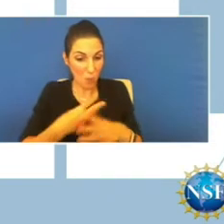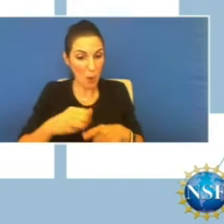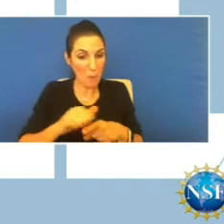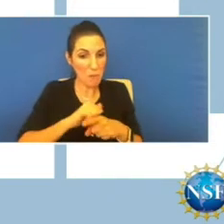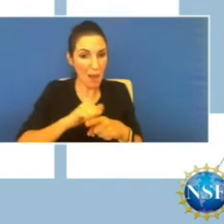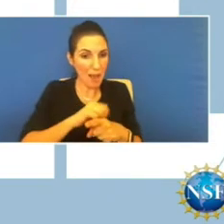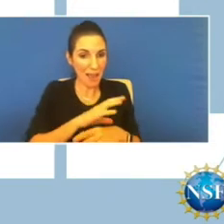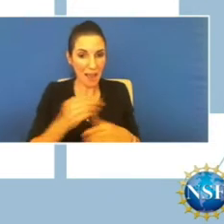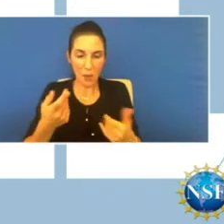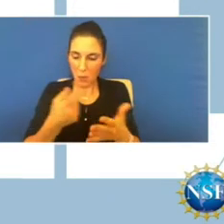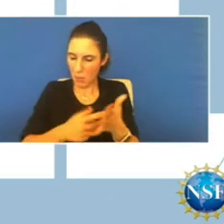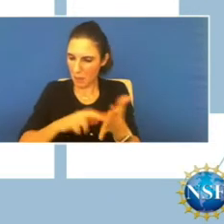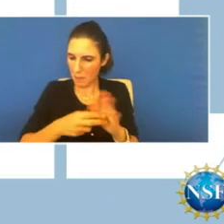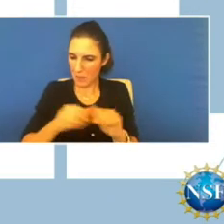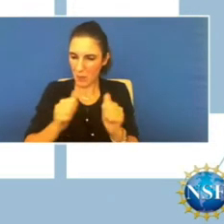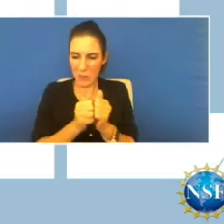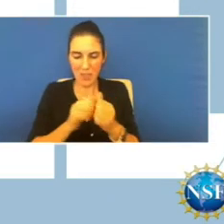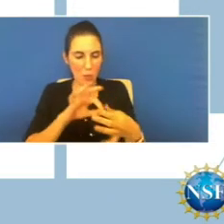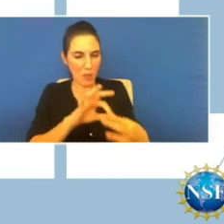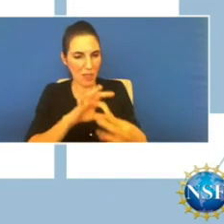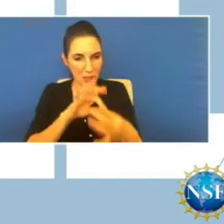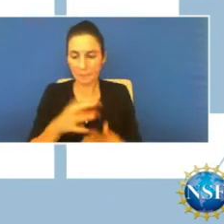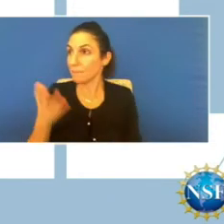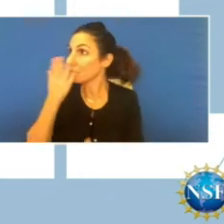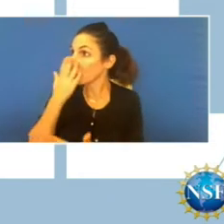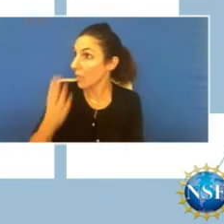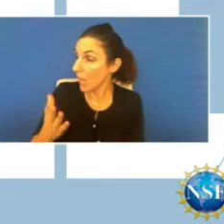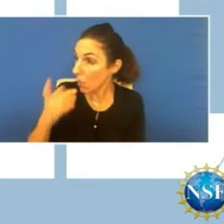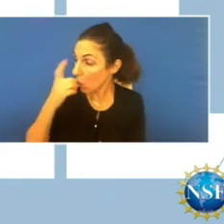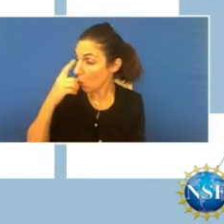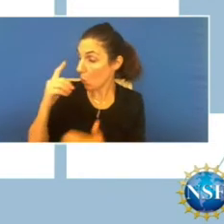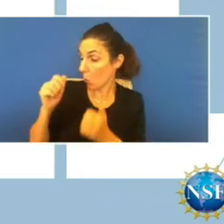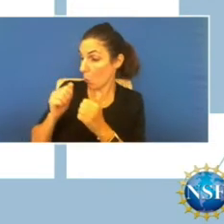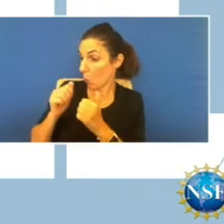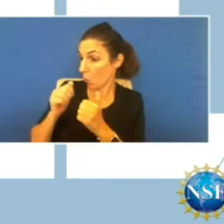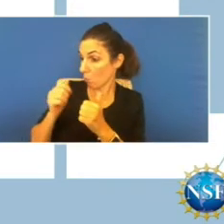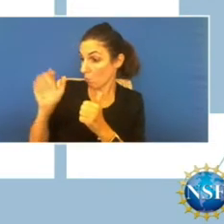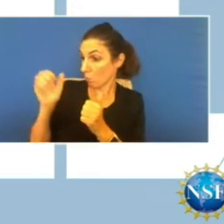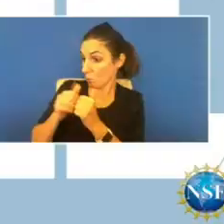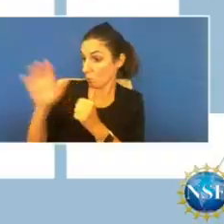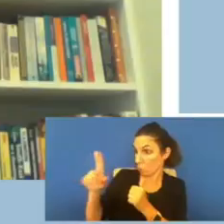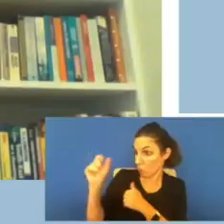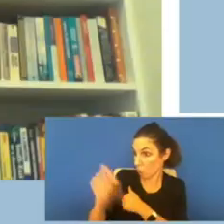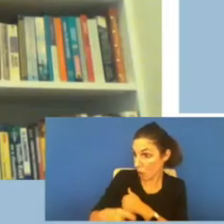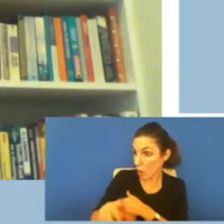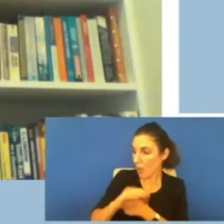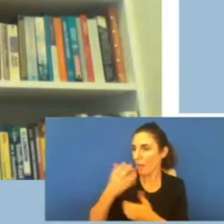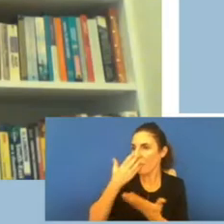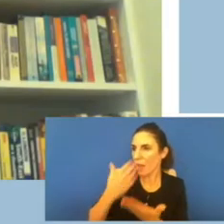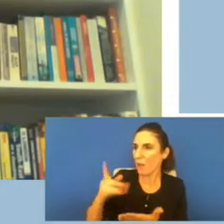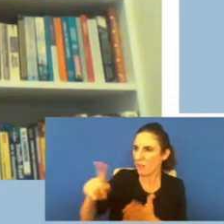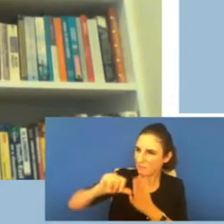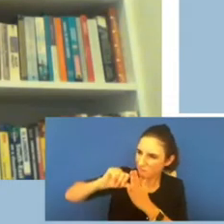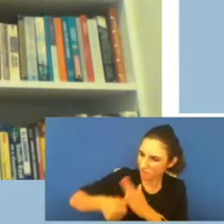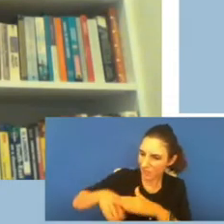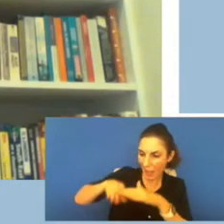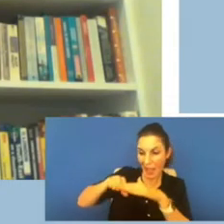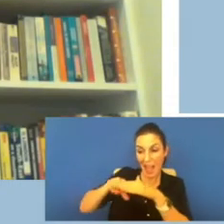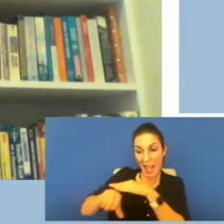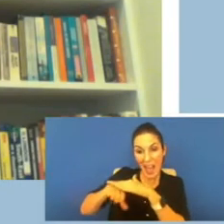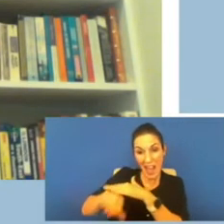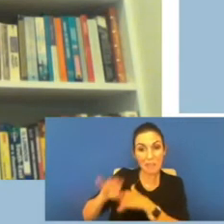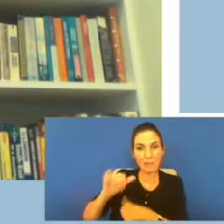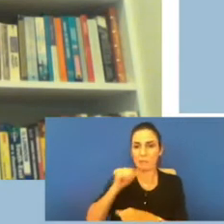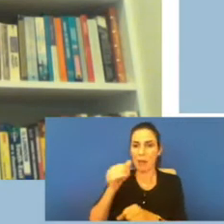Thank you so much for the question, Megan, and for underlining the point that access is not enough,